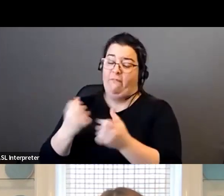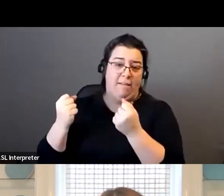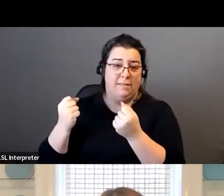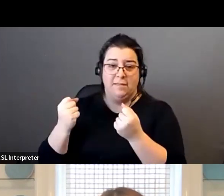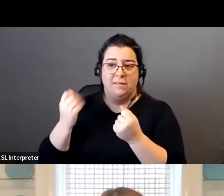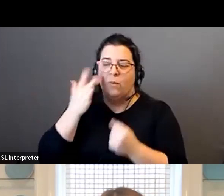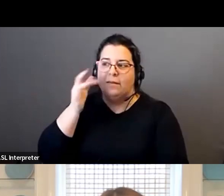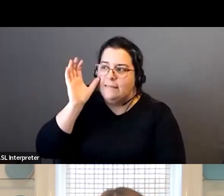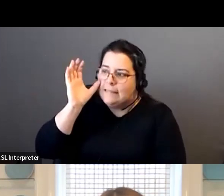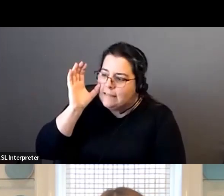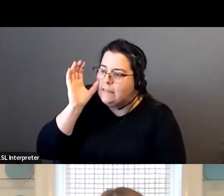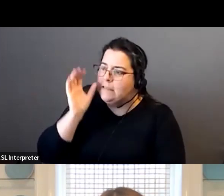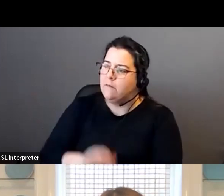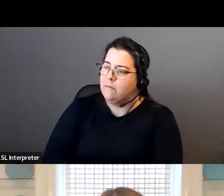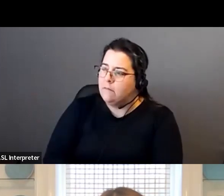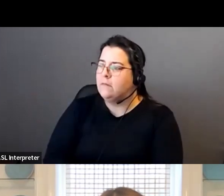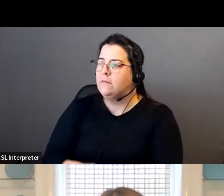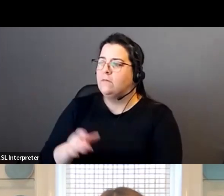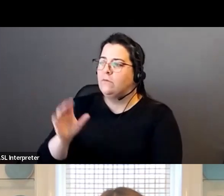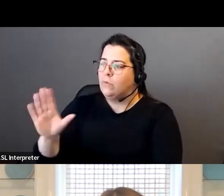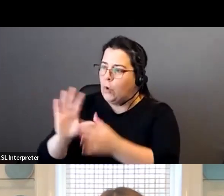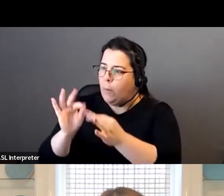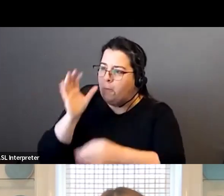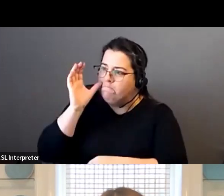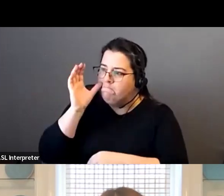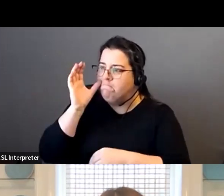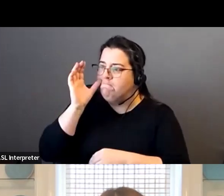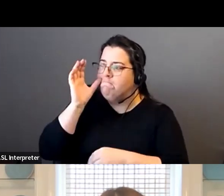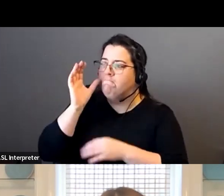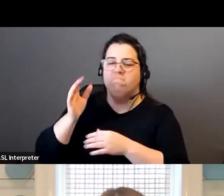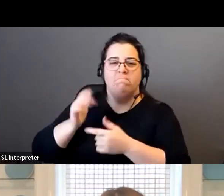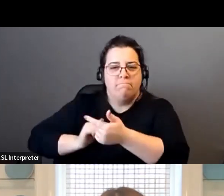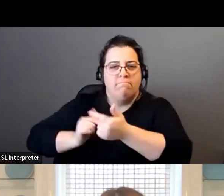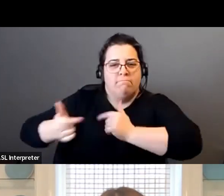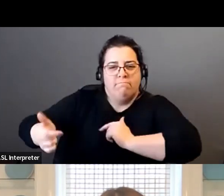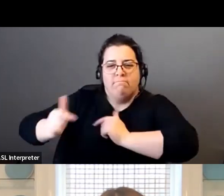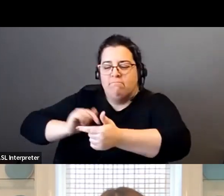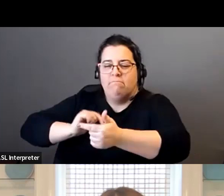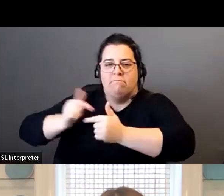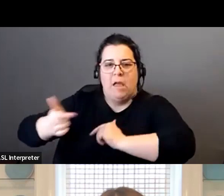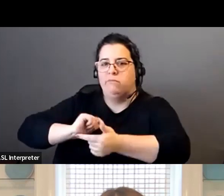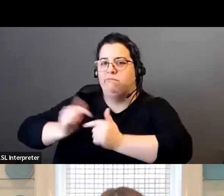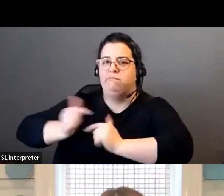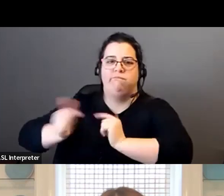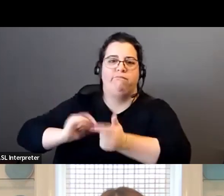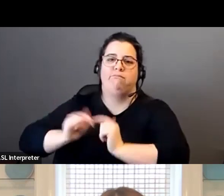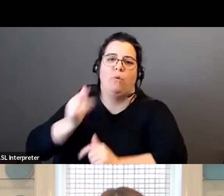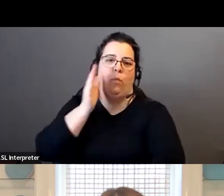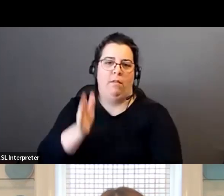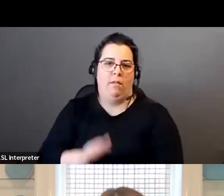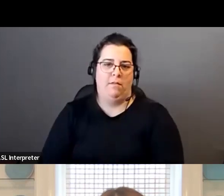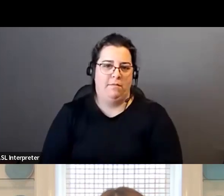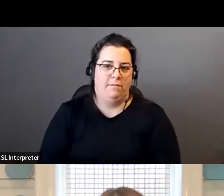so important. And listening and relating is so important. Again, I spent my early days